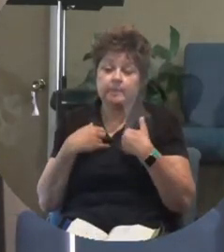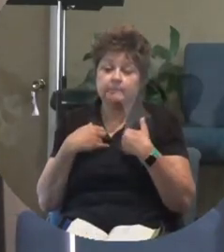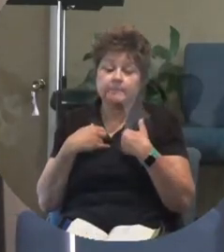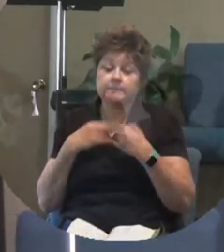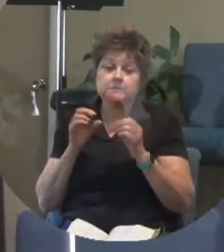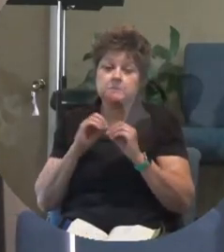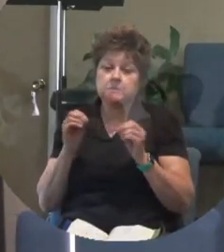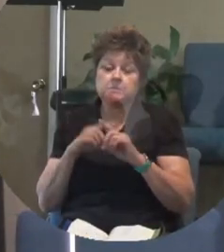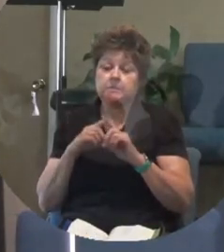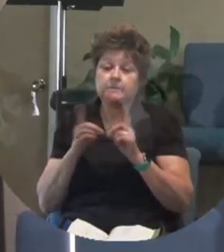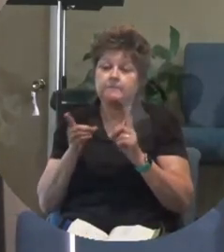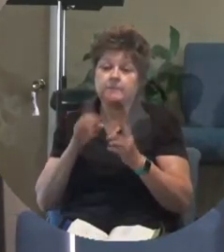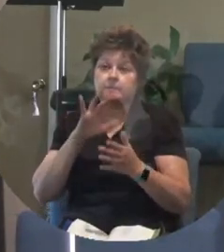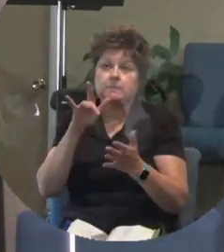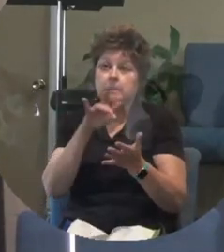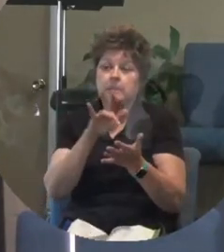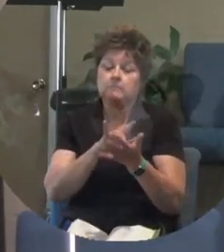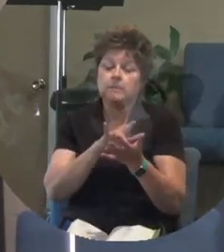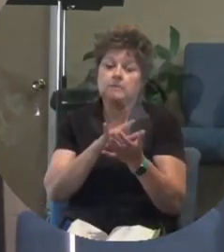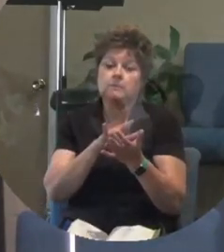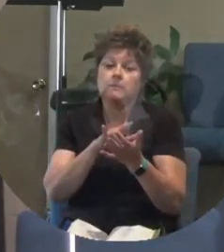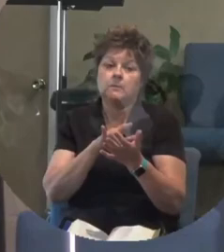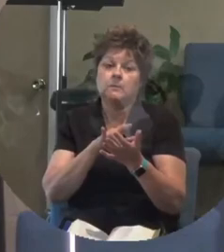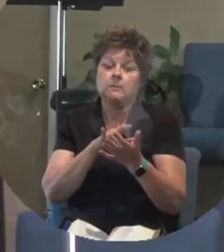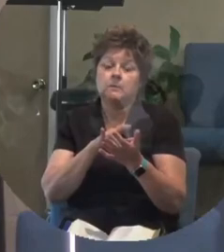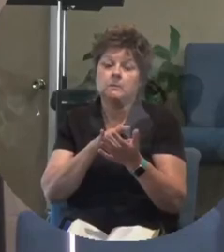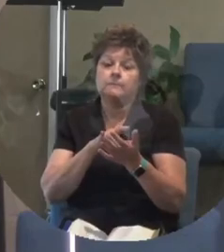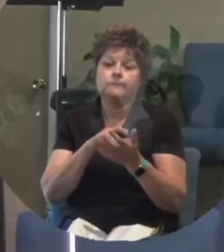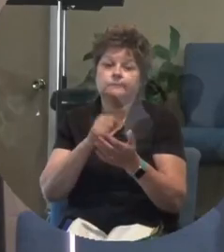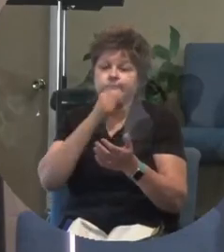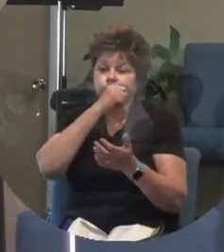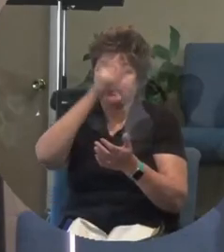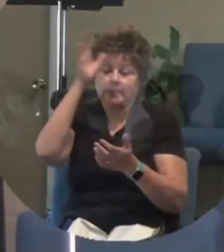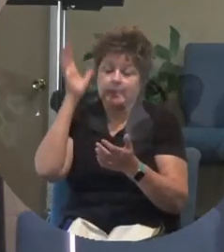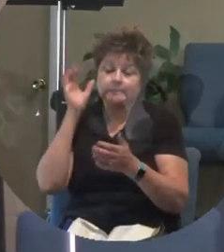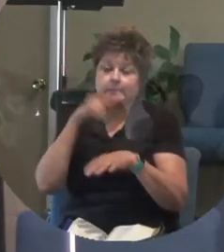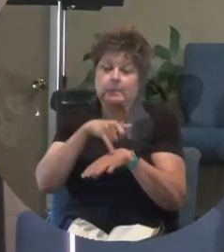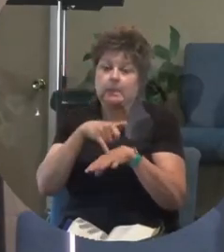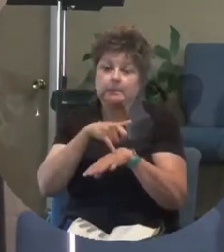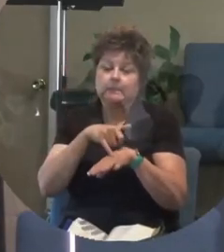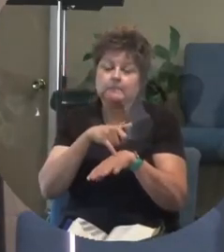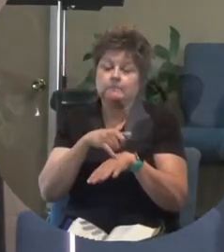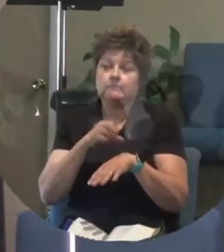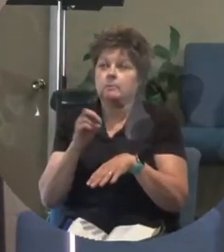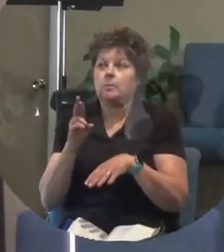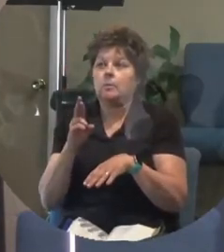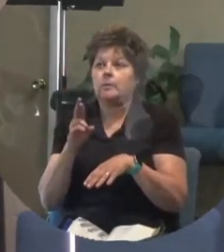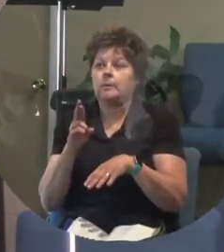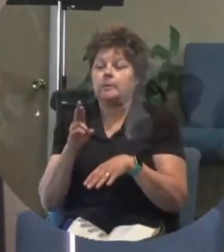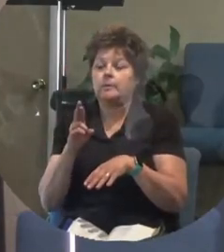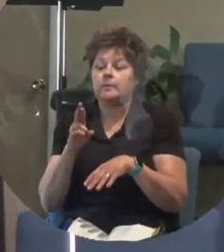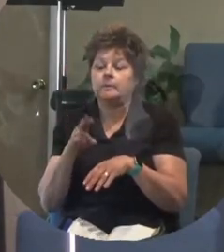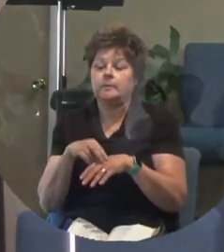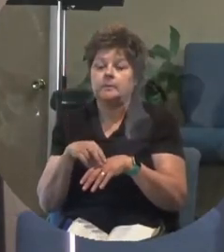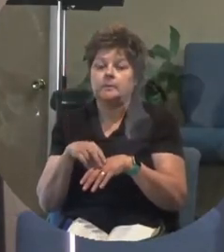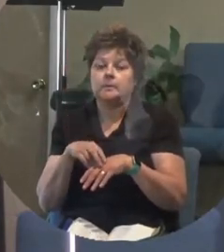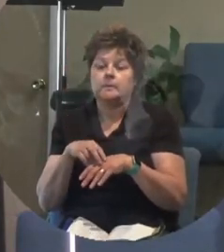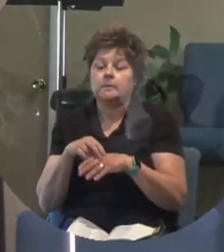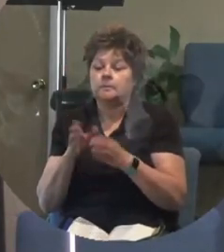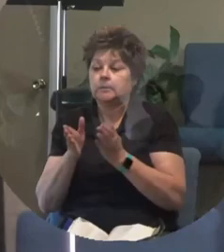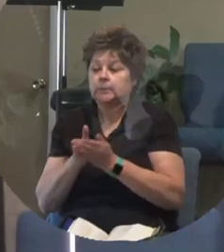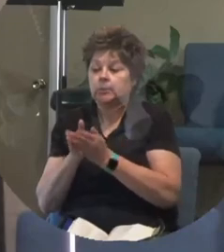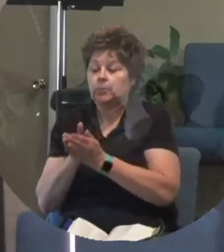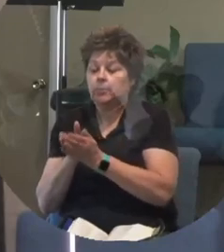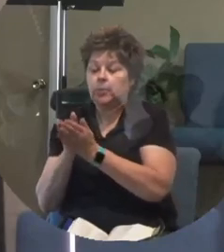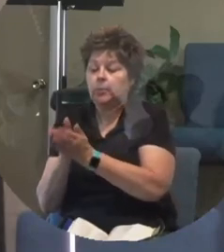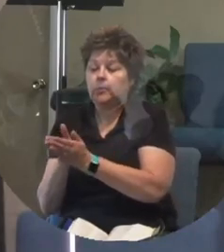being out in the middle of Kachemak Bay in Alaska or in the Pacific Ocean on that little ship,